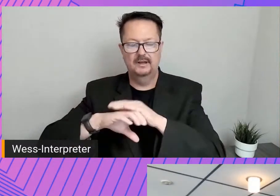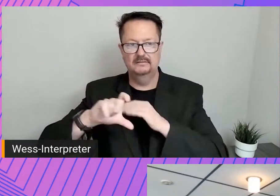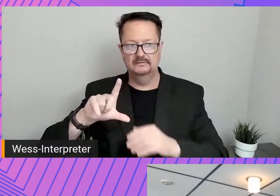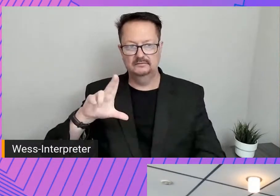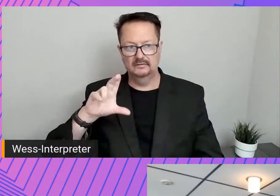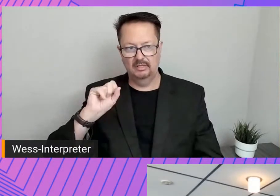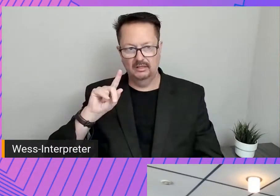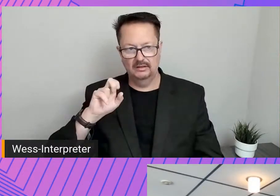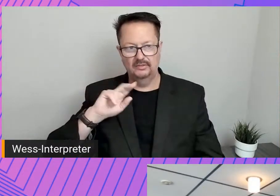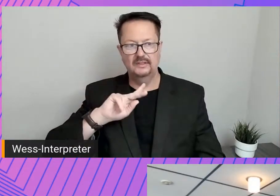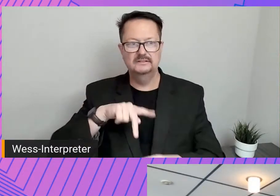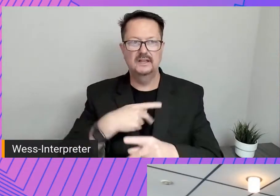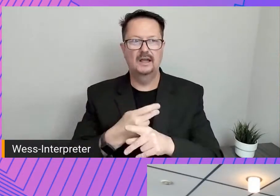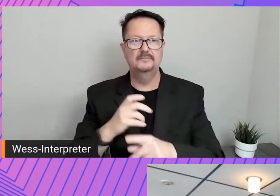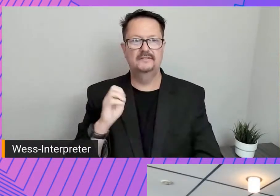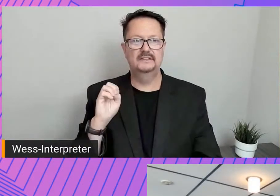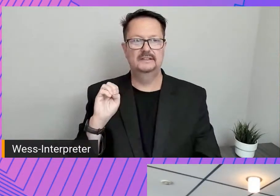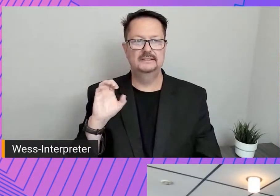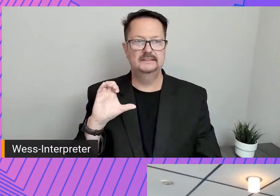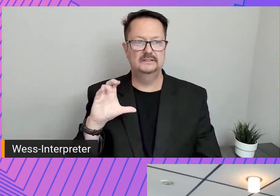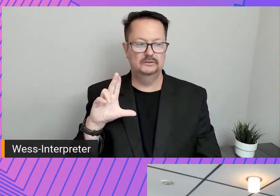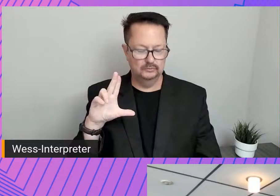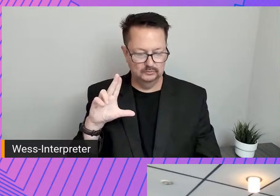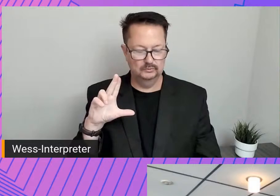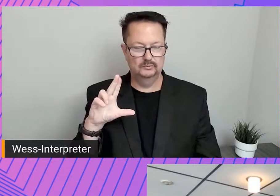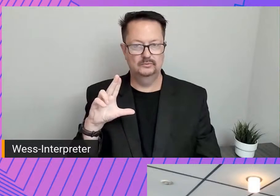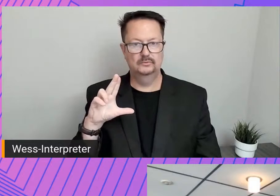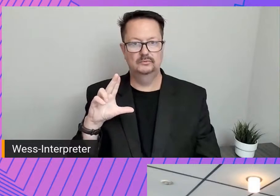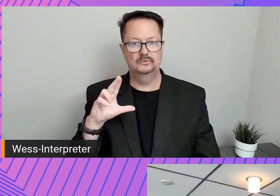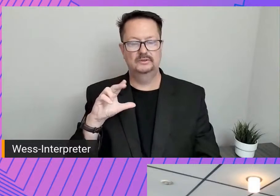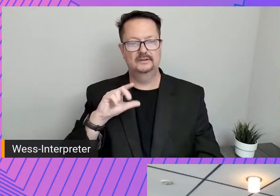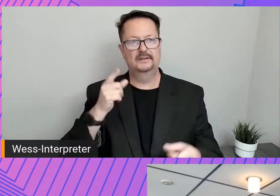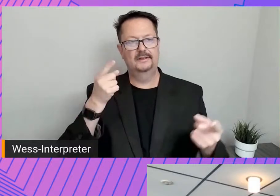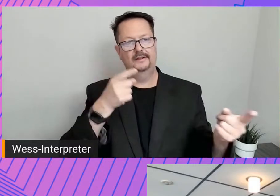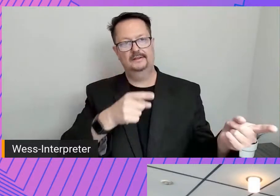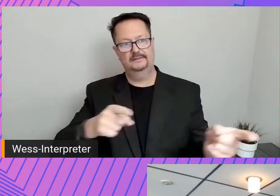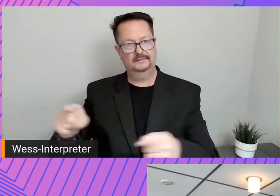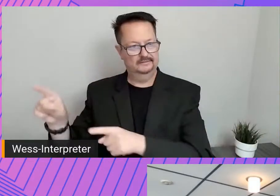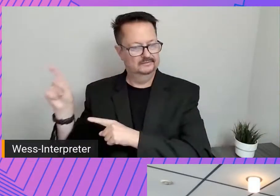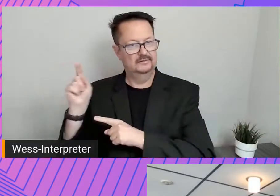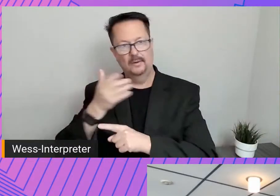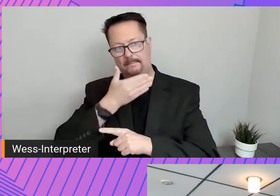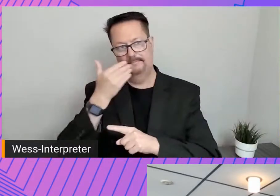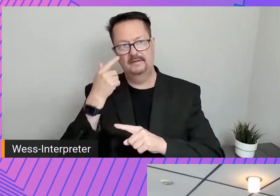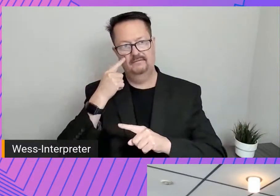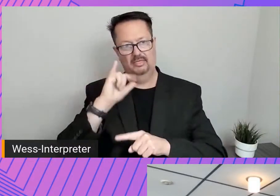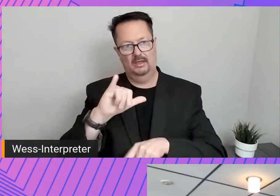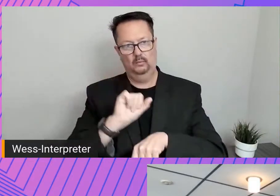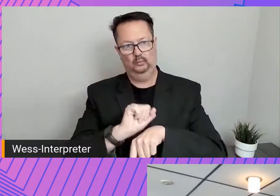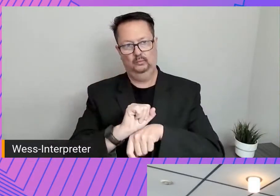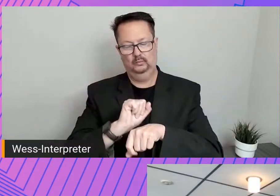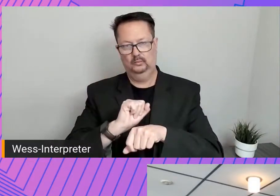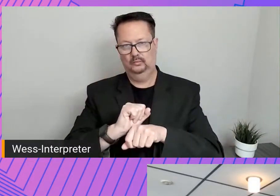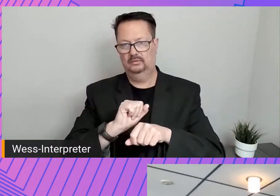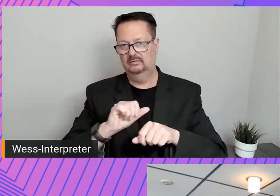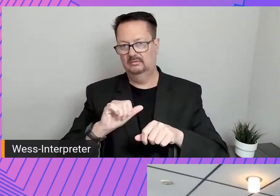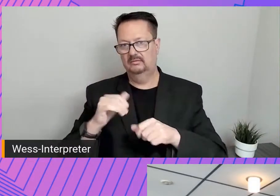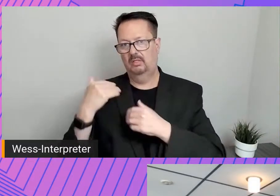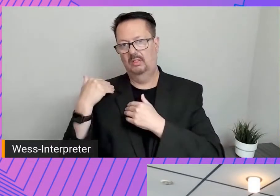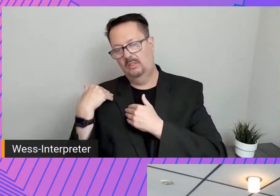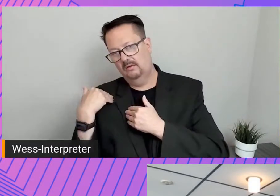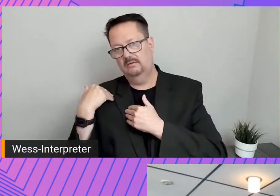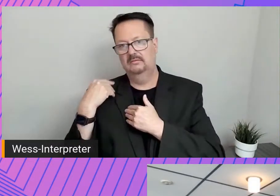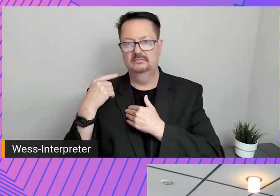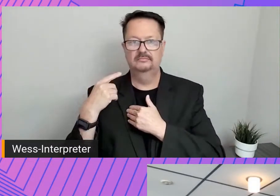of EC2 instances that we launch in that cluster are better suited for that workload. So we use R type instance